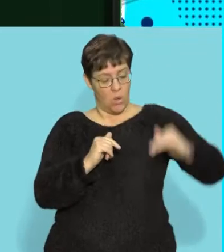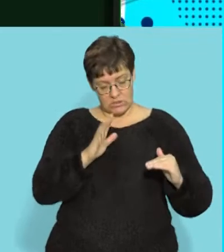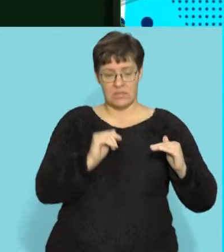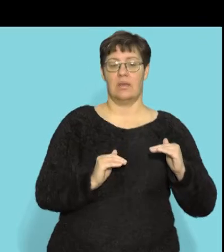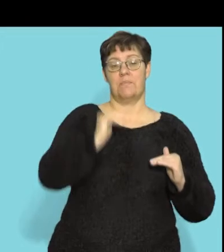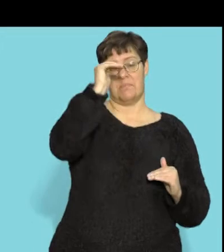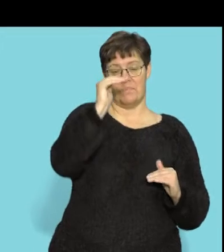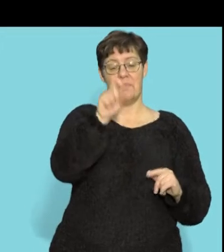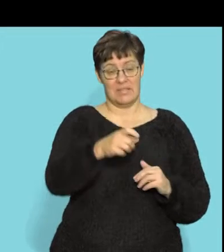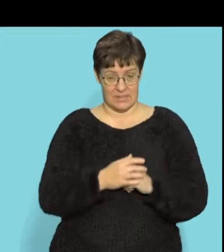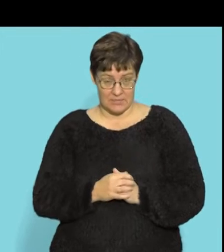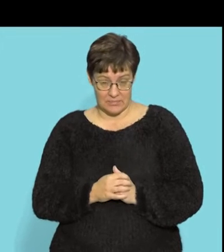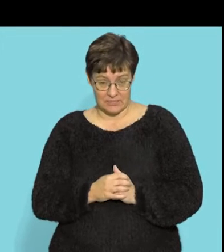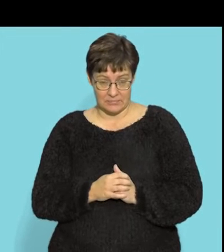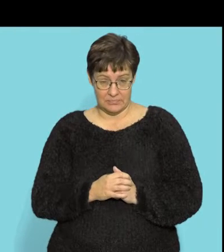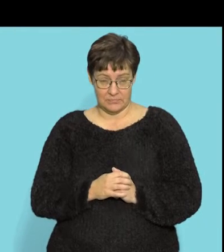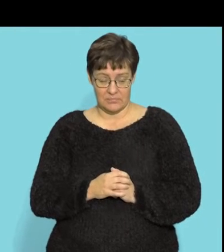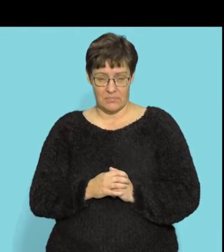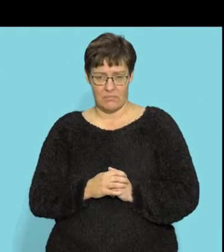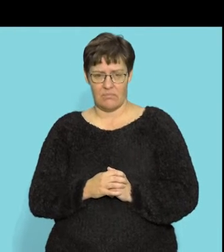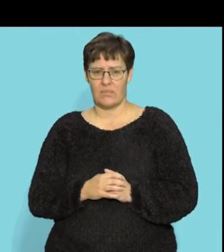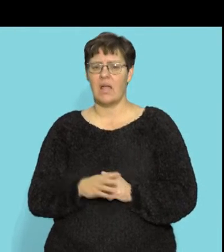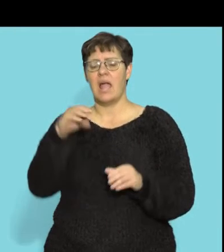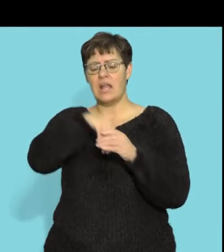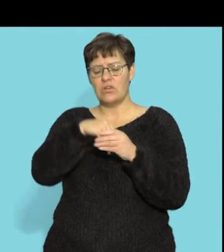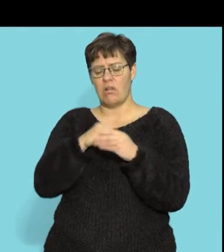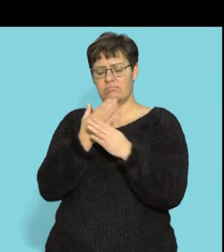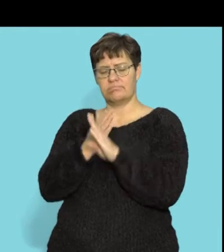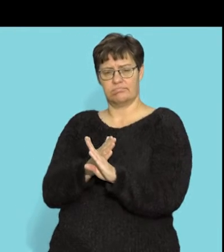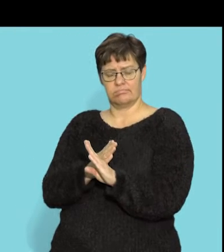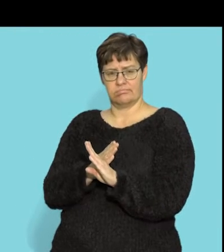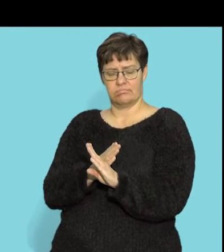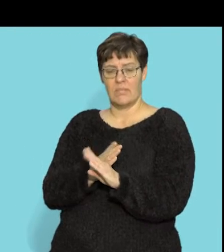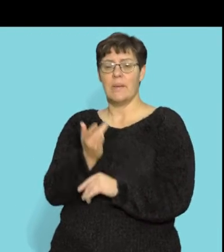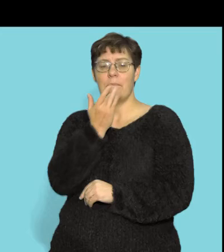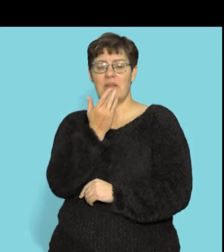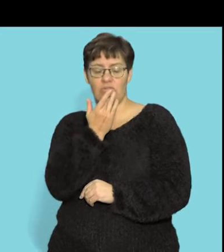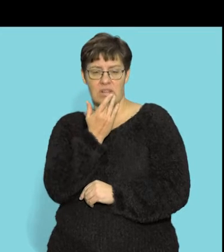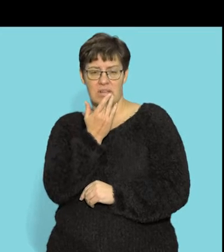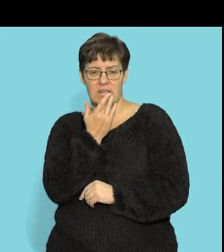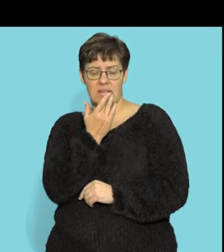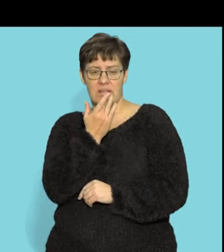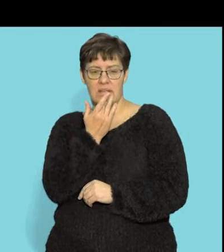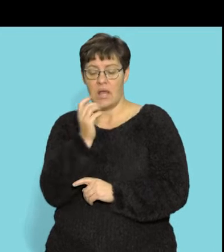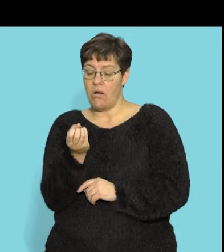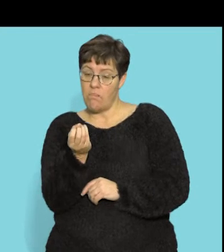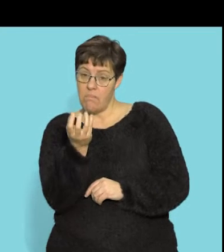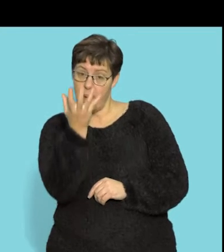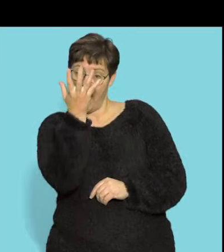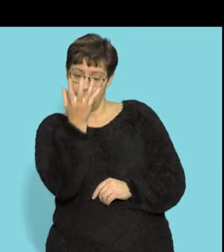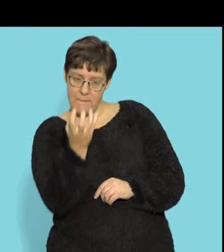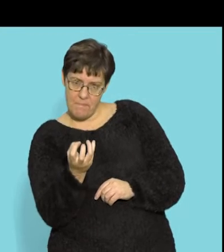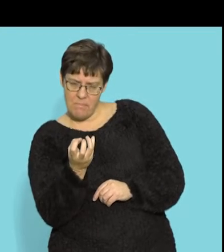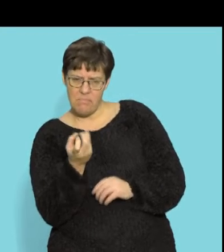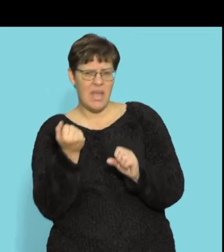right. And then what effect does an internal resistance in a battery have on the brightness of